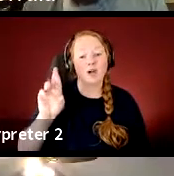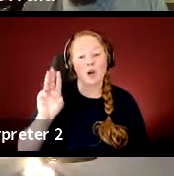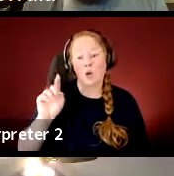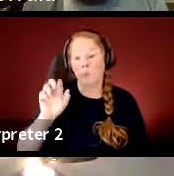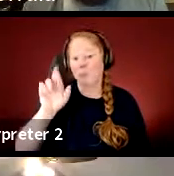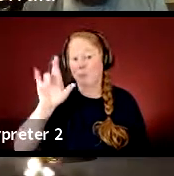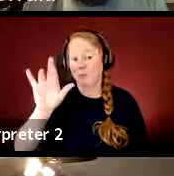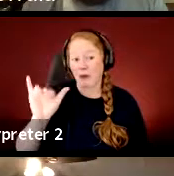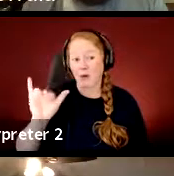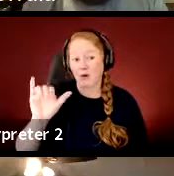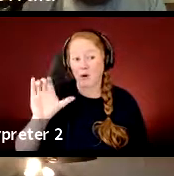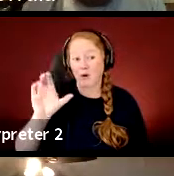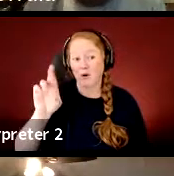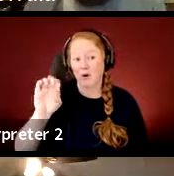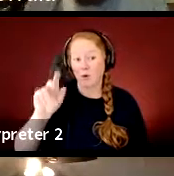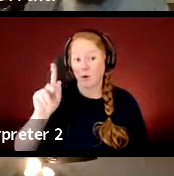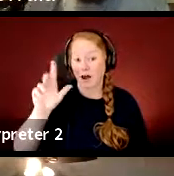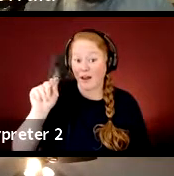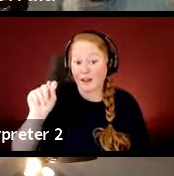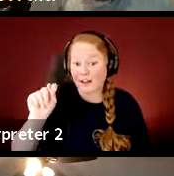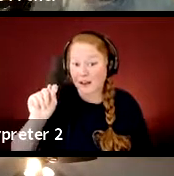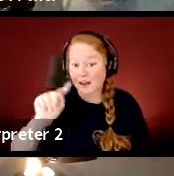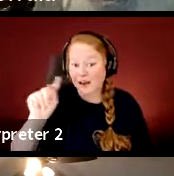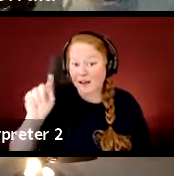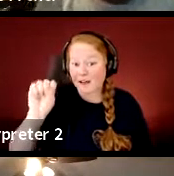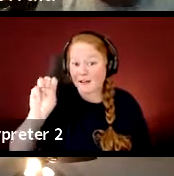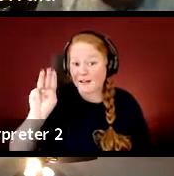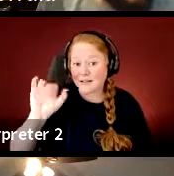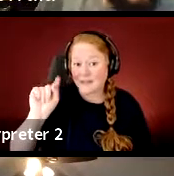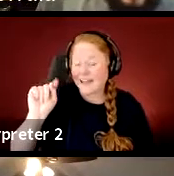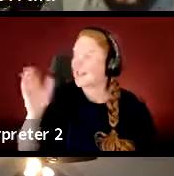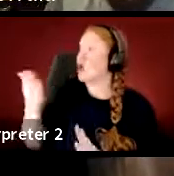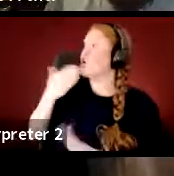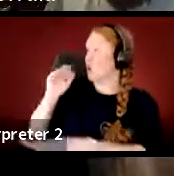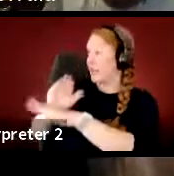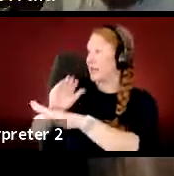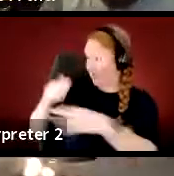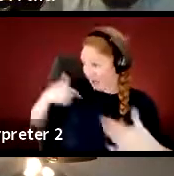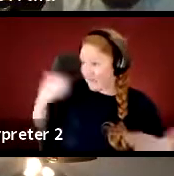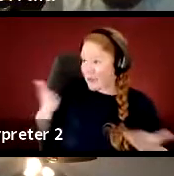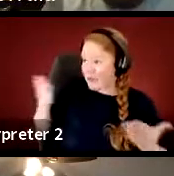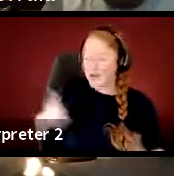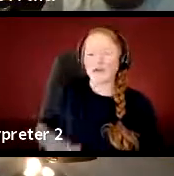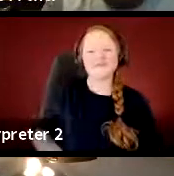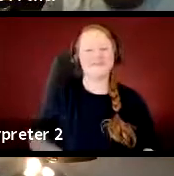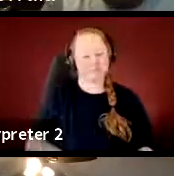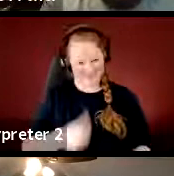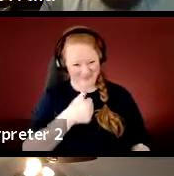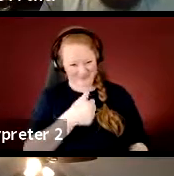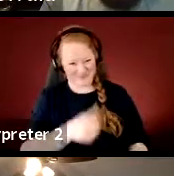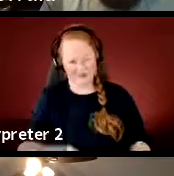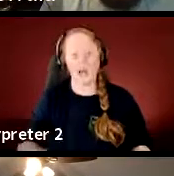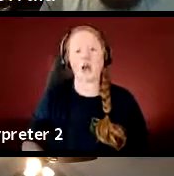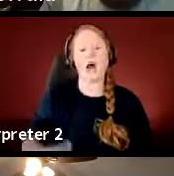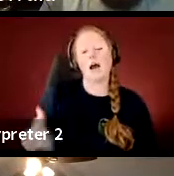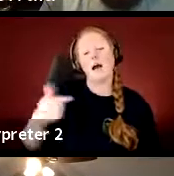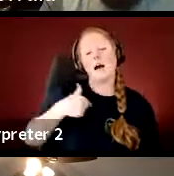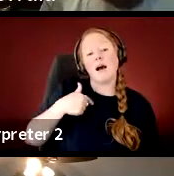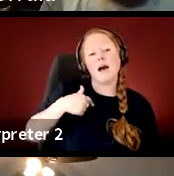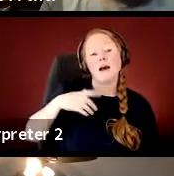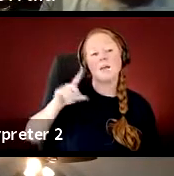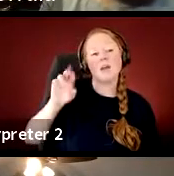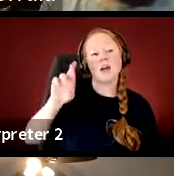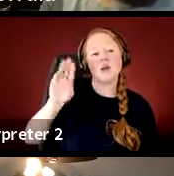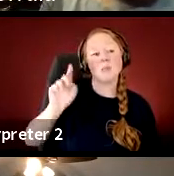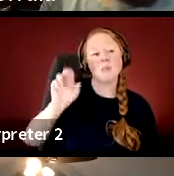Good evening. I'm here. All right. Good evening. I'm Dr. Mary Crockett Smith. I'm the director and owner of the Christian Academy